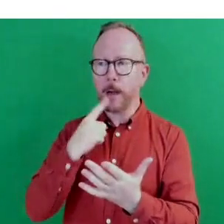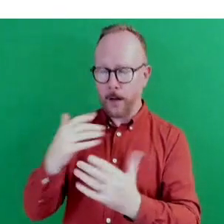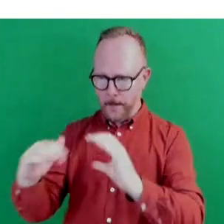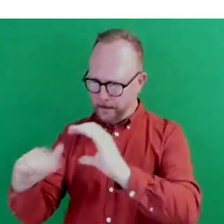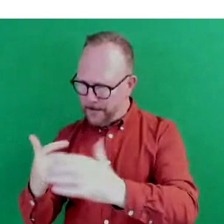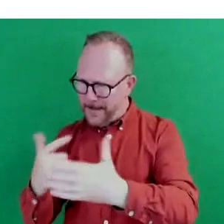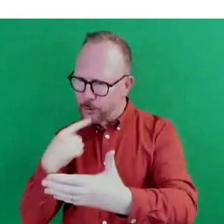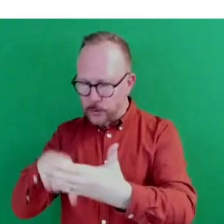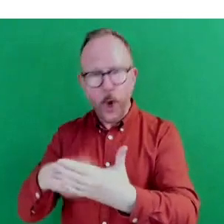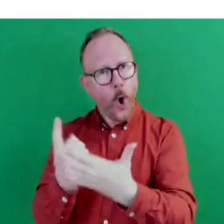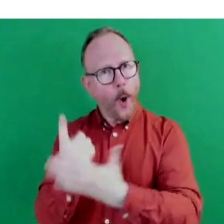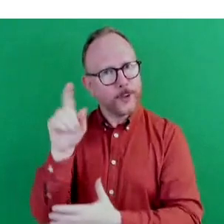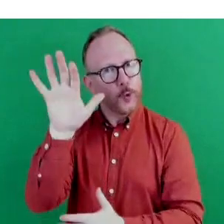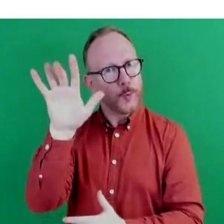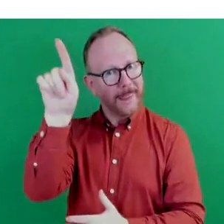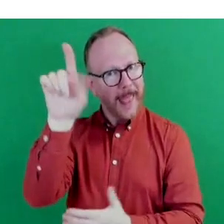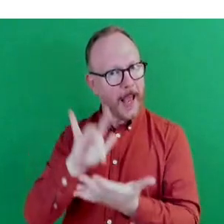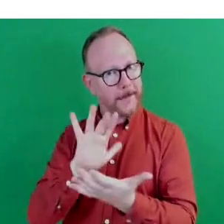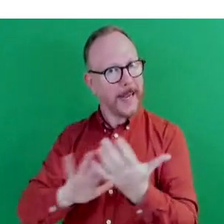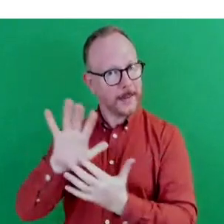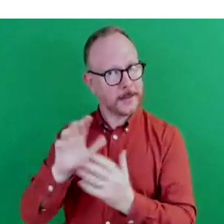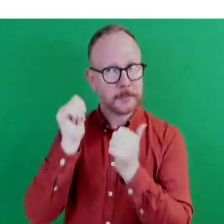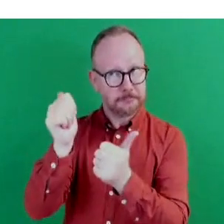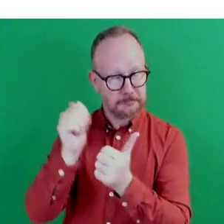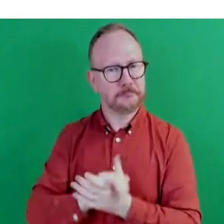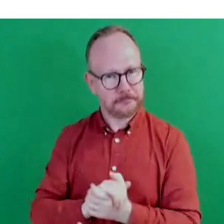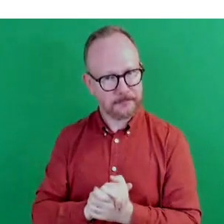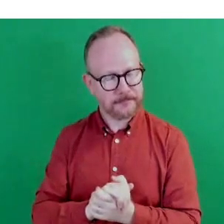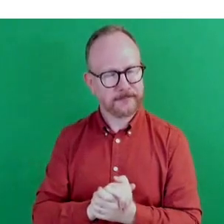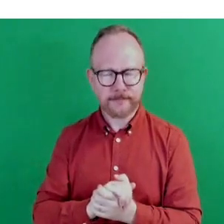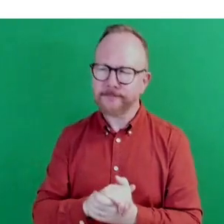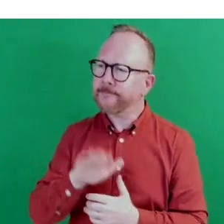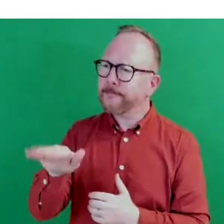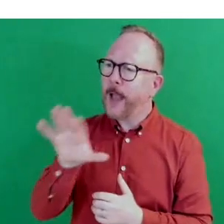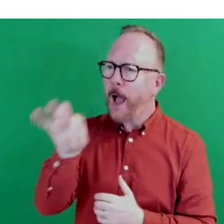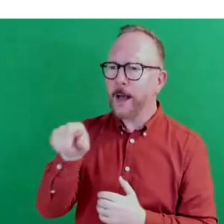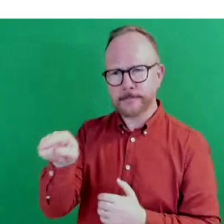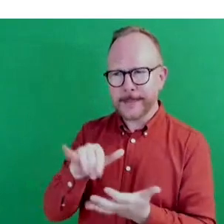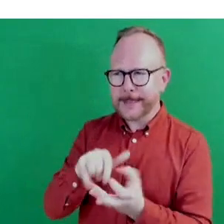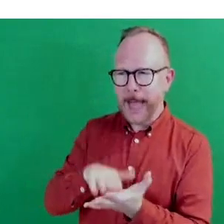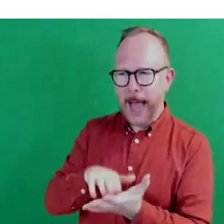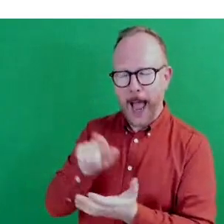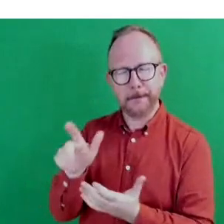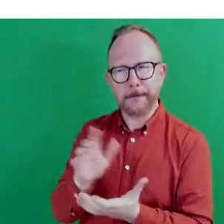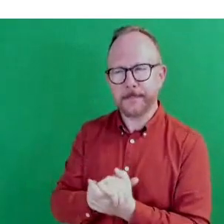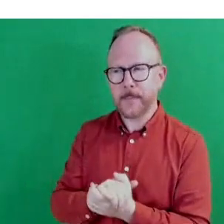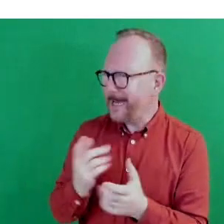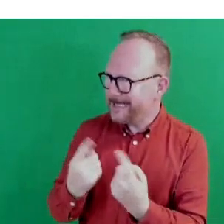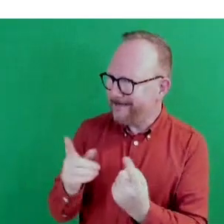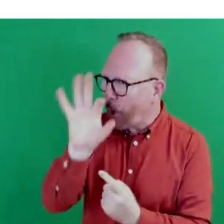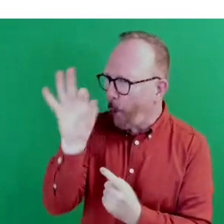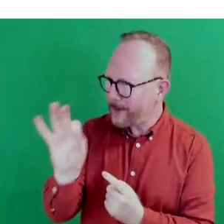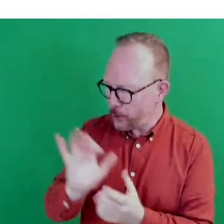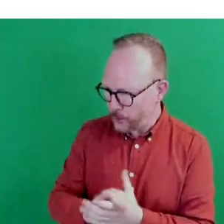system is working. Sam, I was going to come to you with another question, and that is, what are the personal qualities